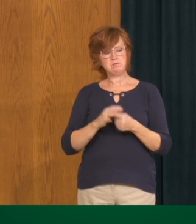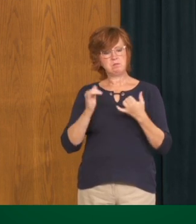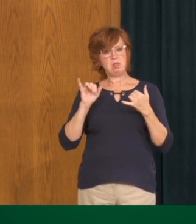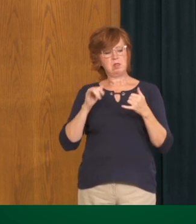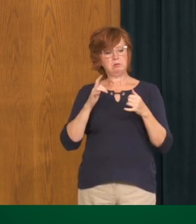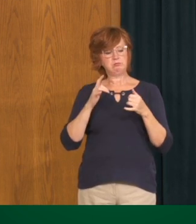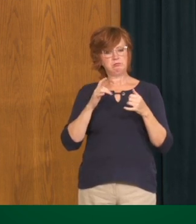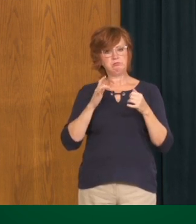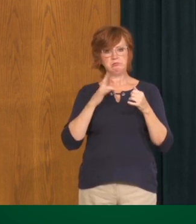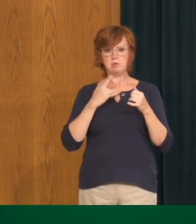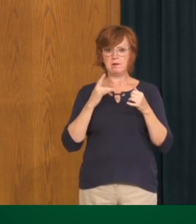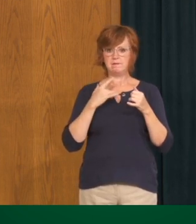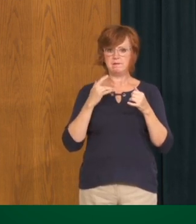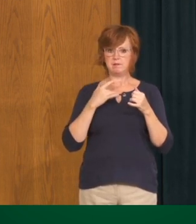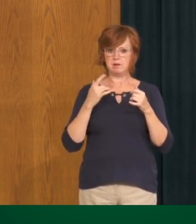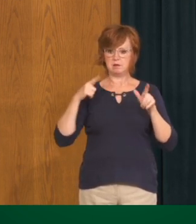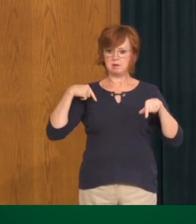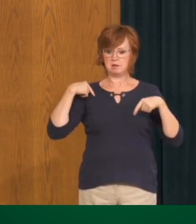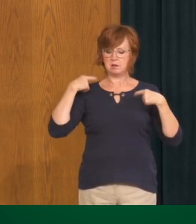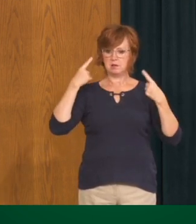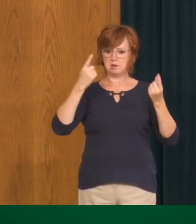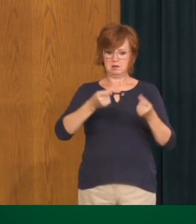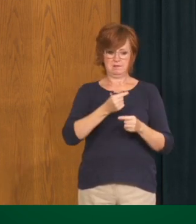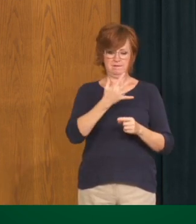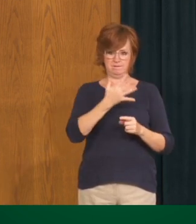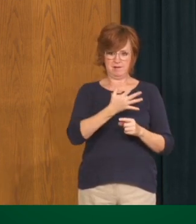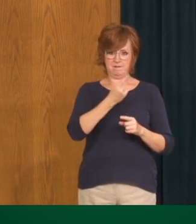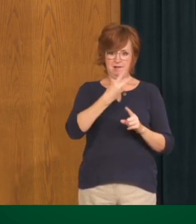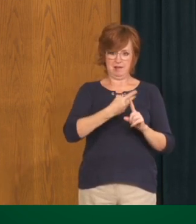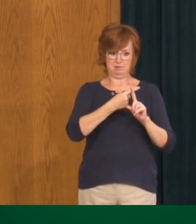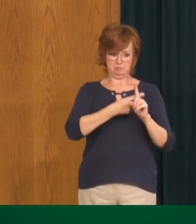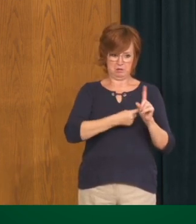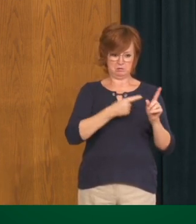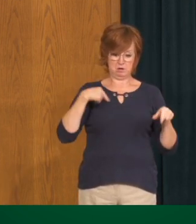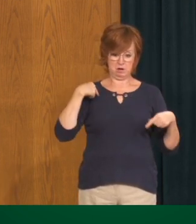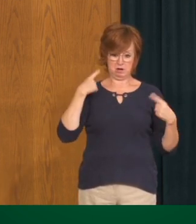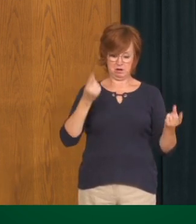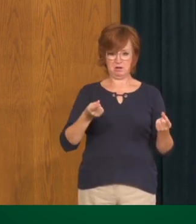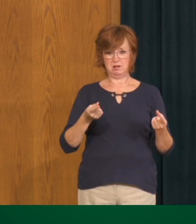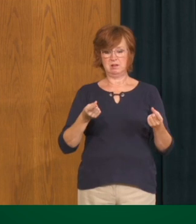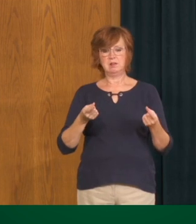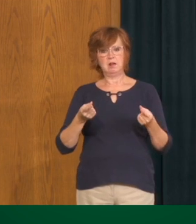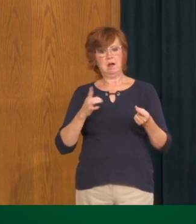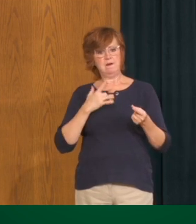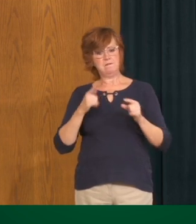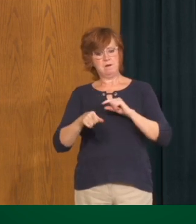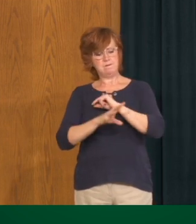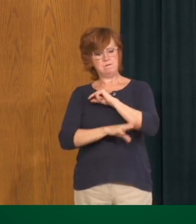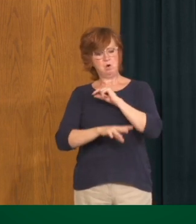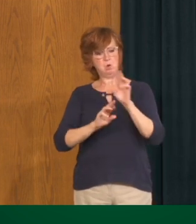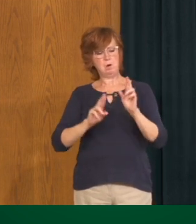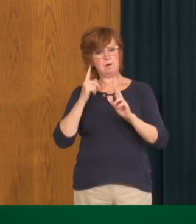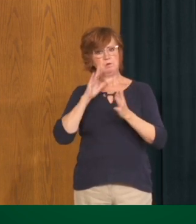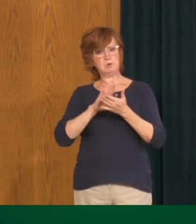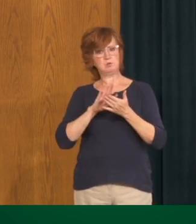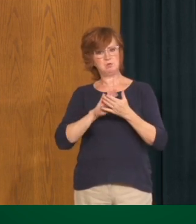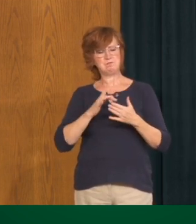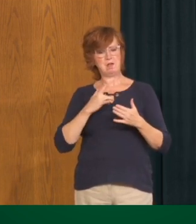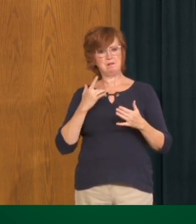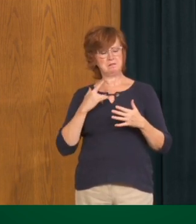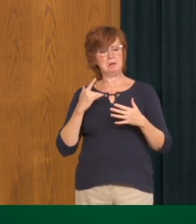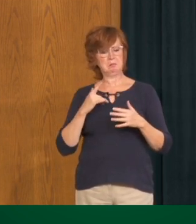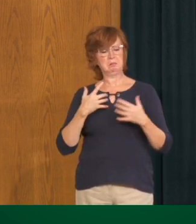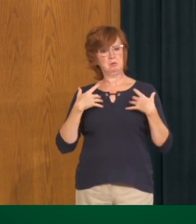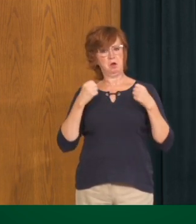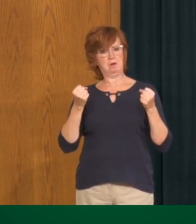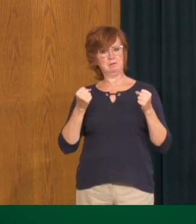school year safely. It's been 5.5 months since we went to online schools and then summer vacation. But with this, I feel very confident that